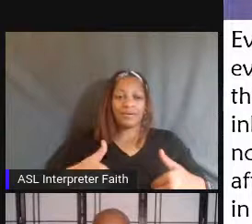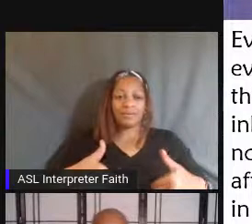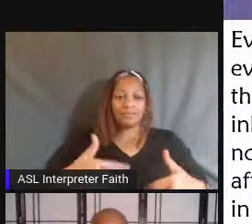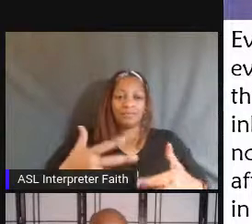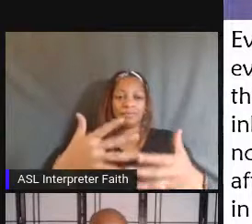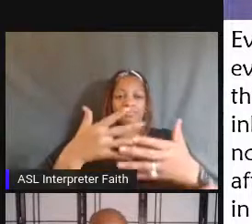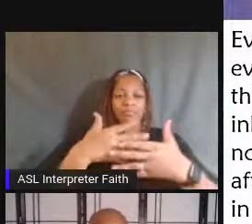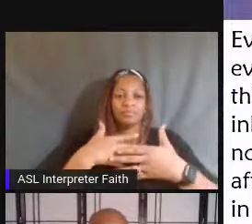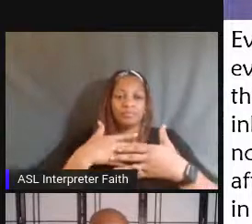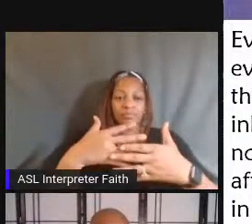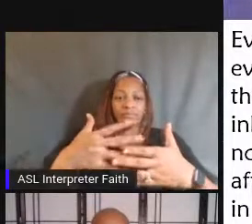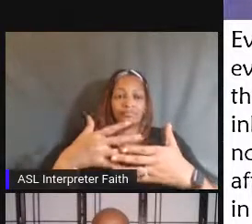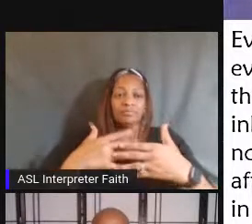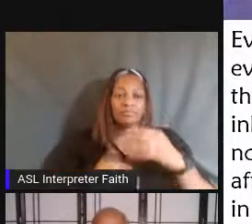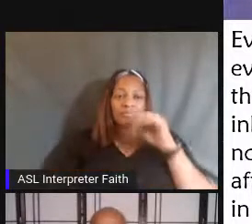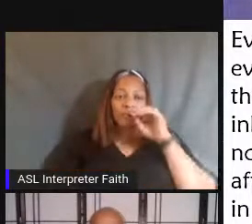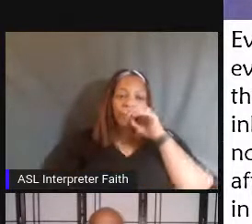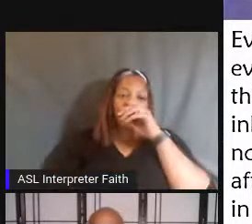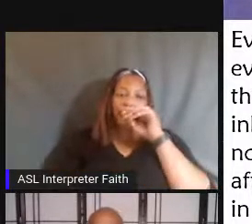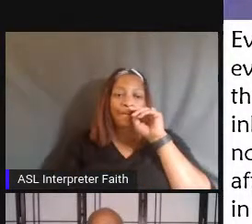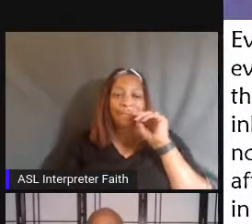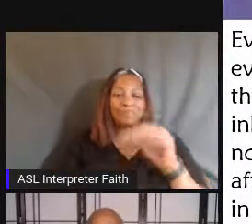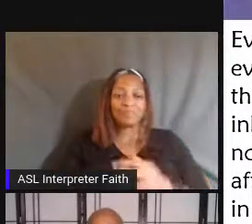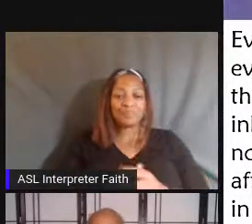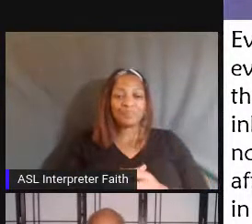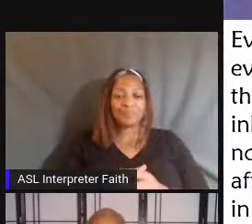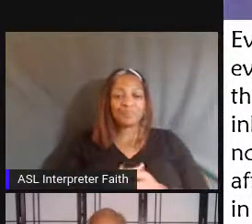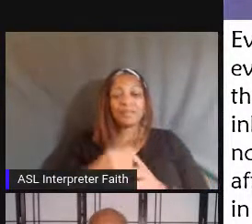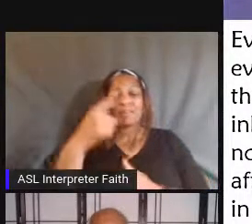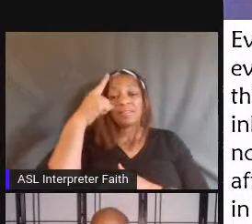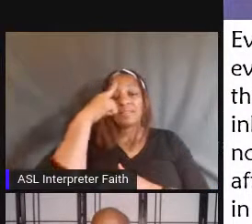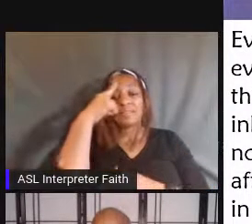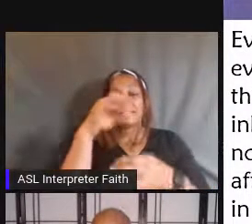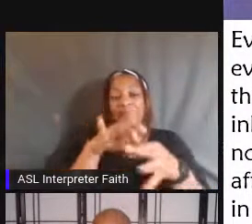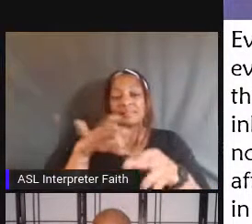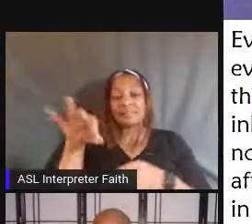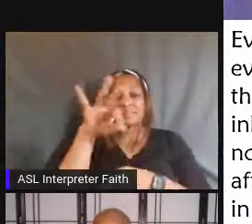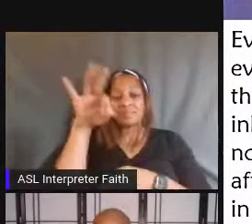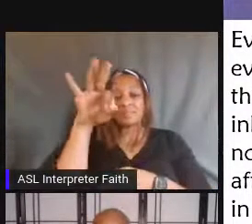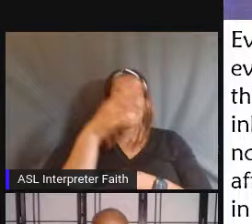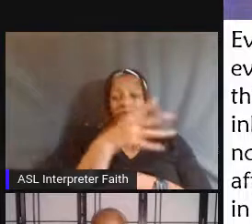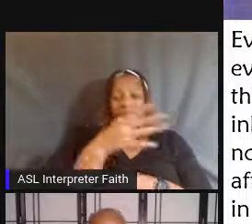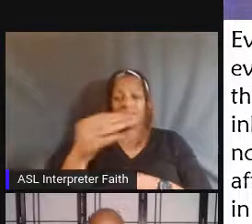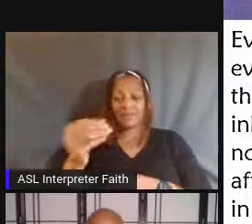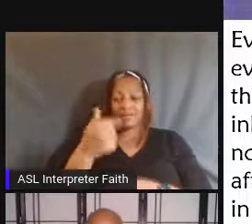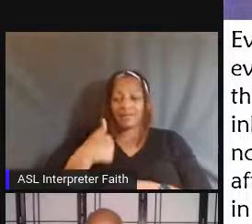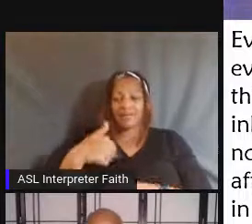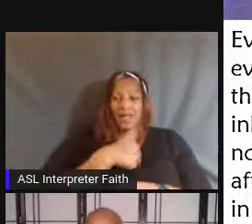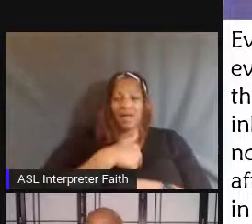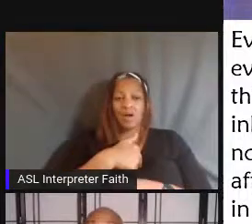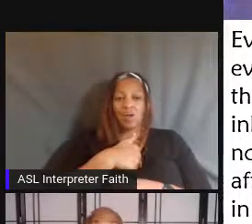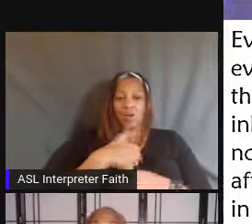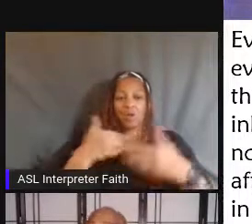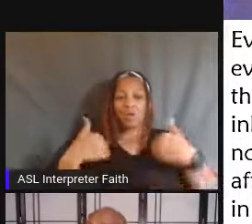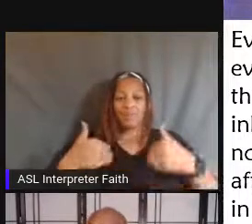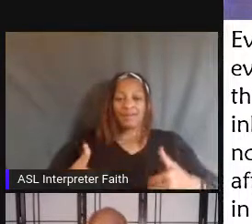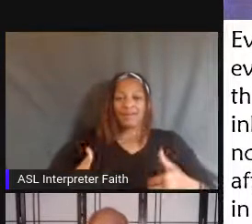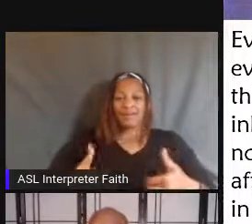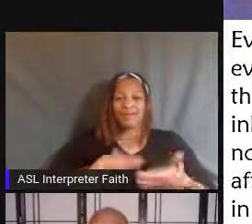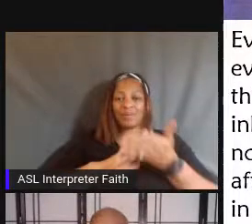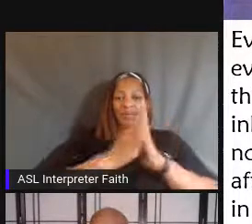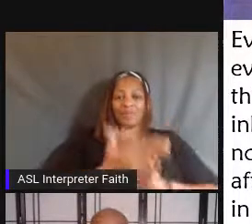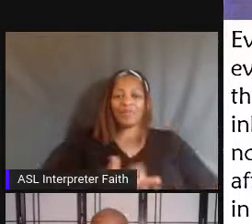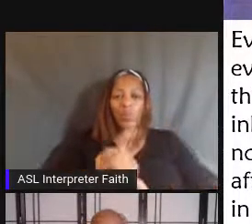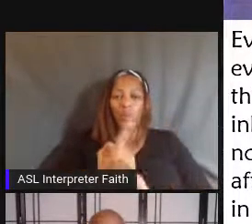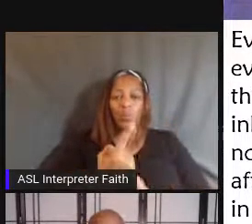Breathe. Think of spirit and our body as being one in